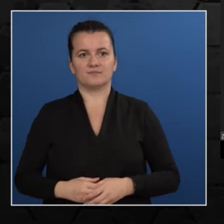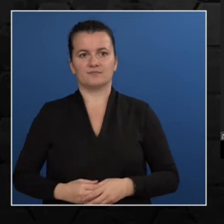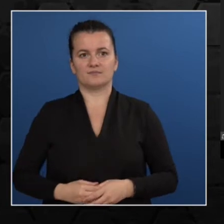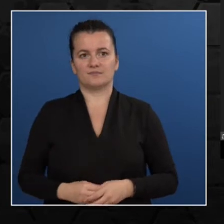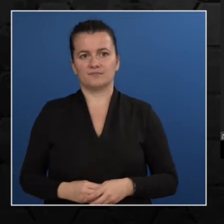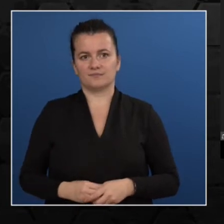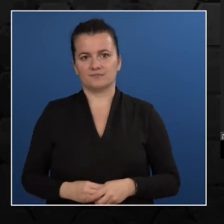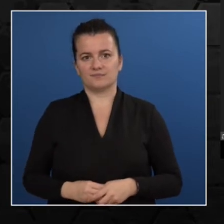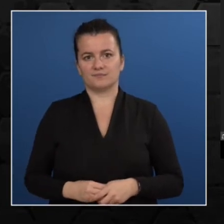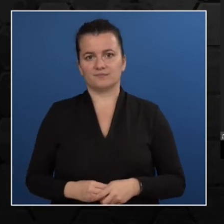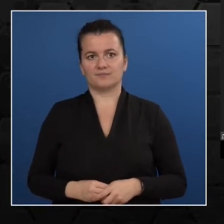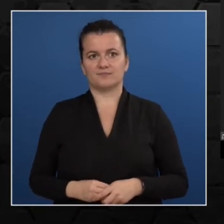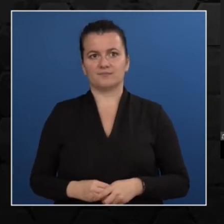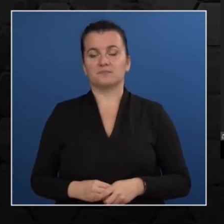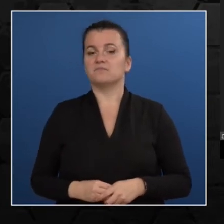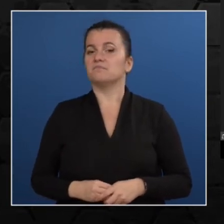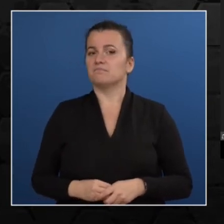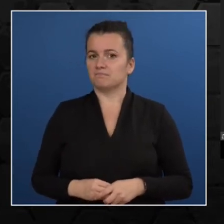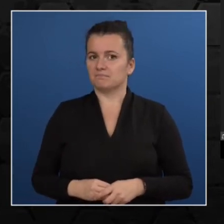Okay,